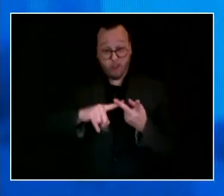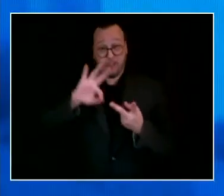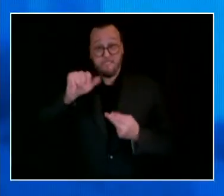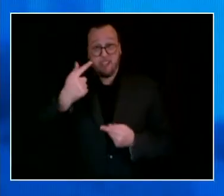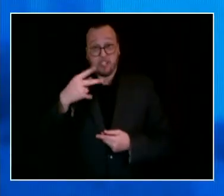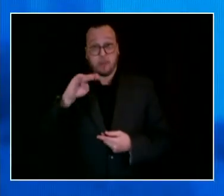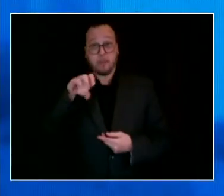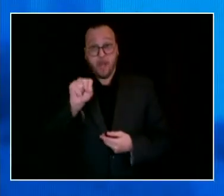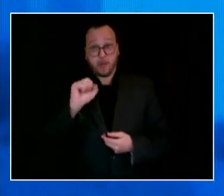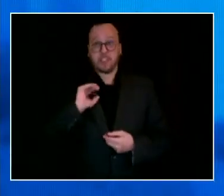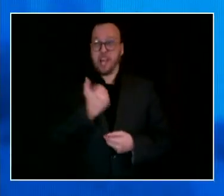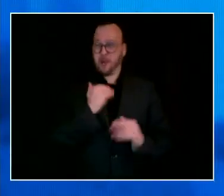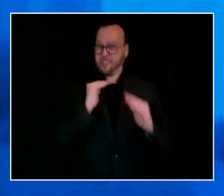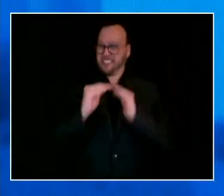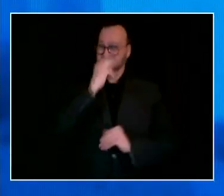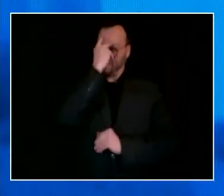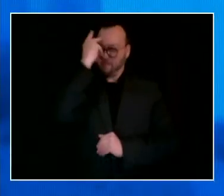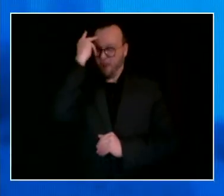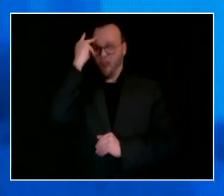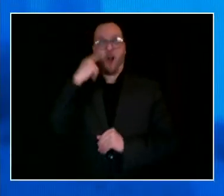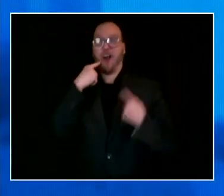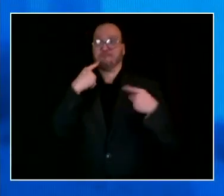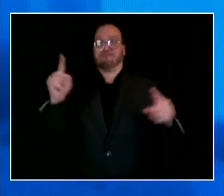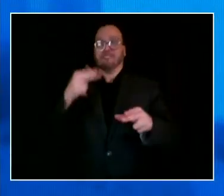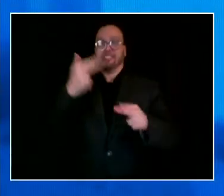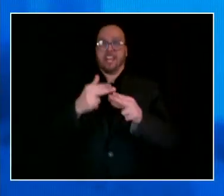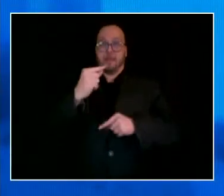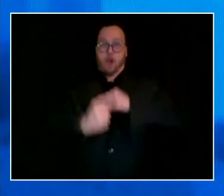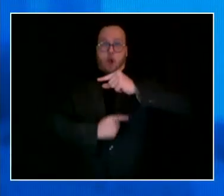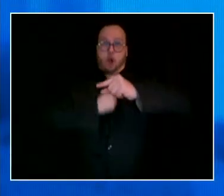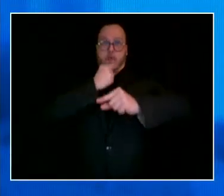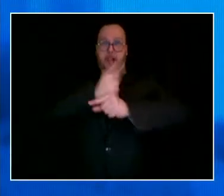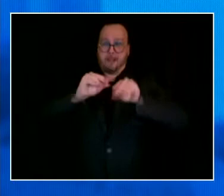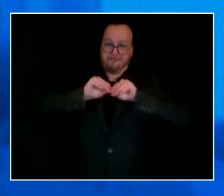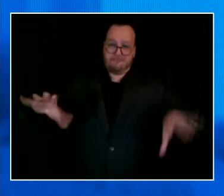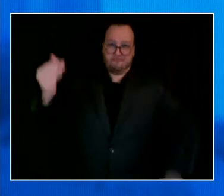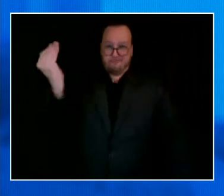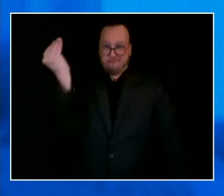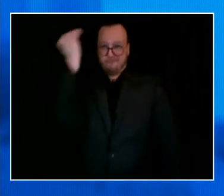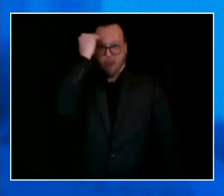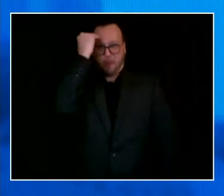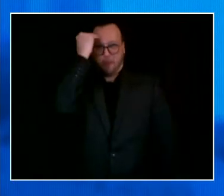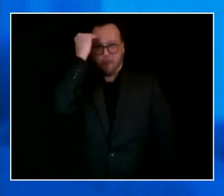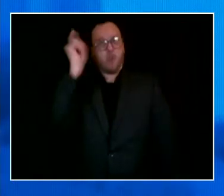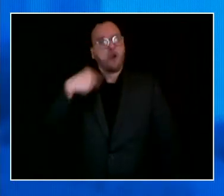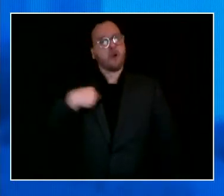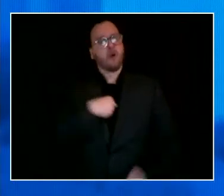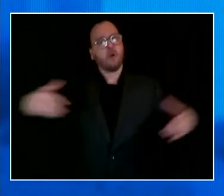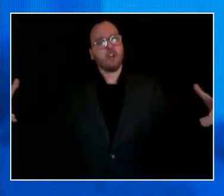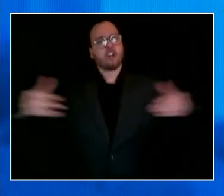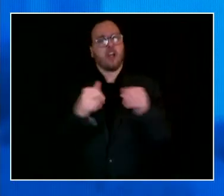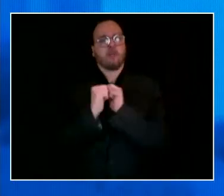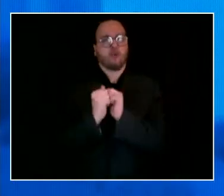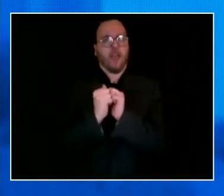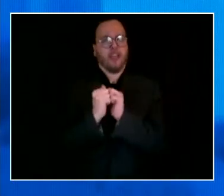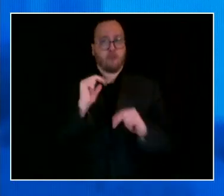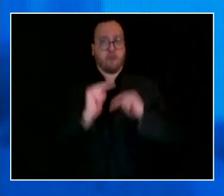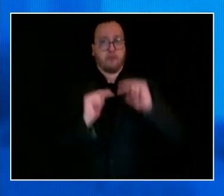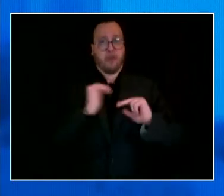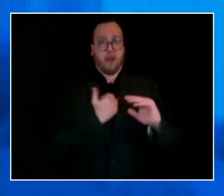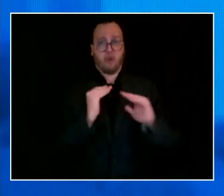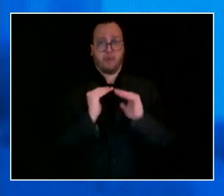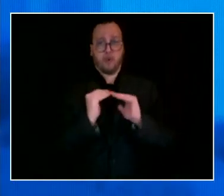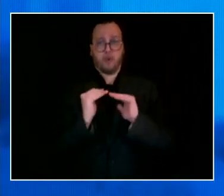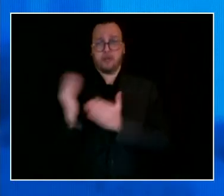are household names across the globe. They are where we come together, build community, and take our children to